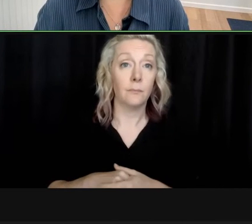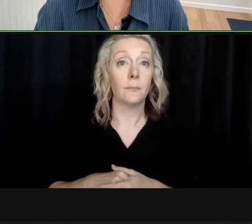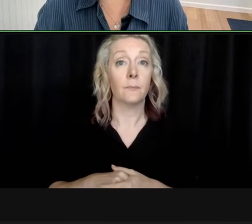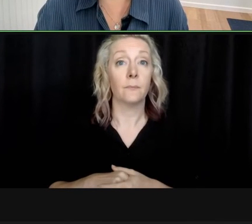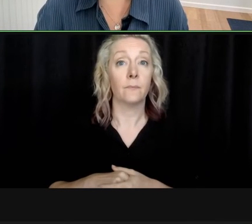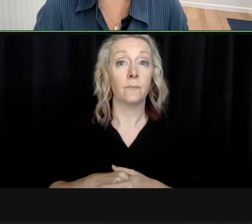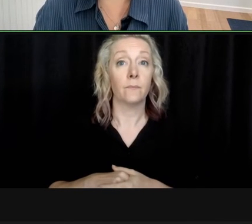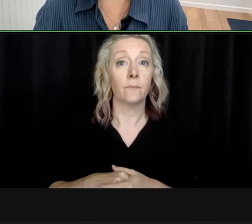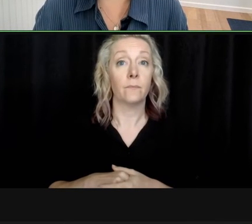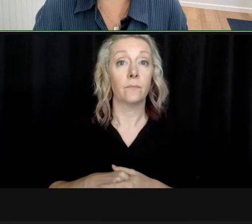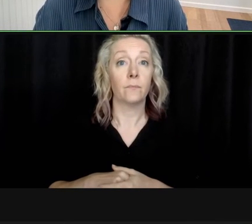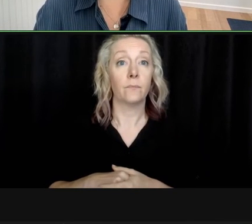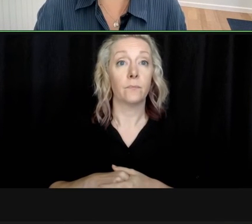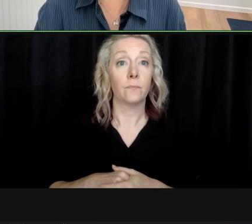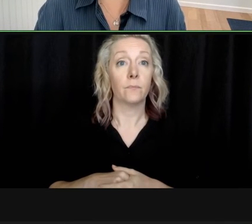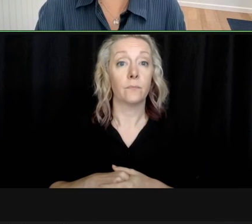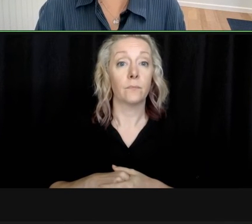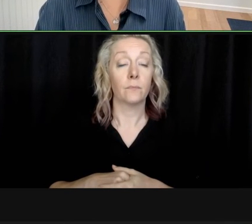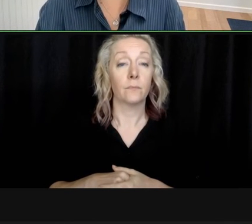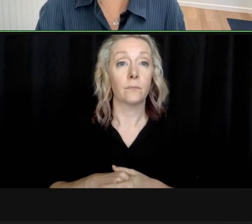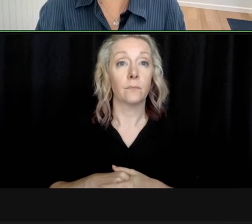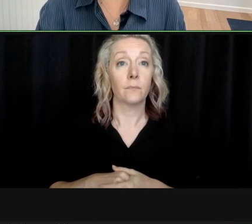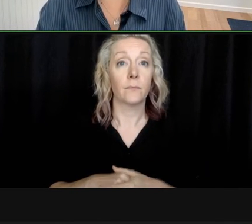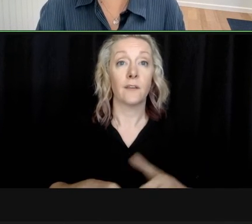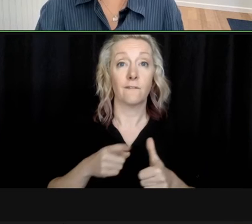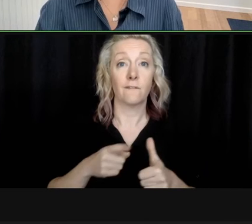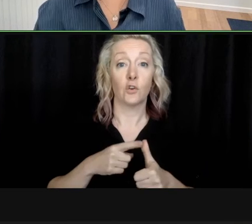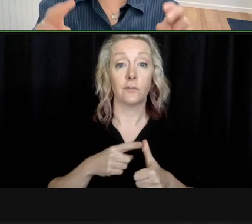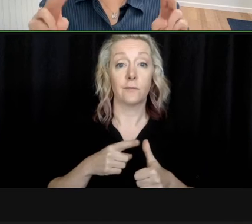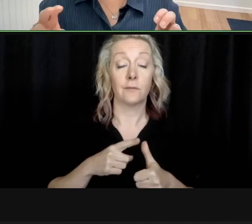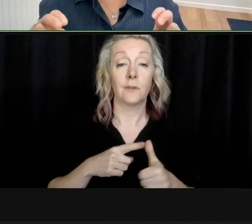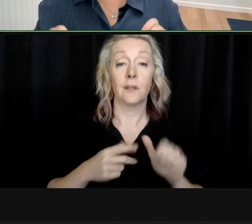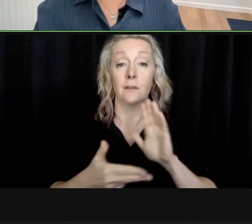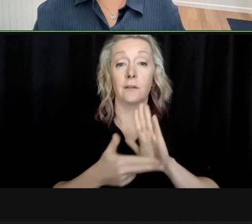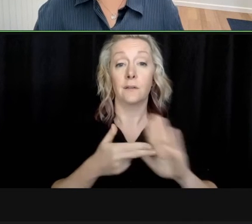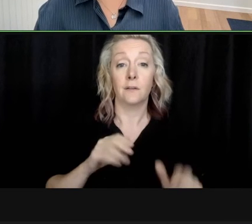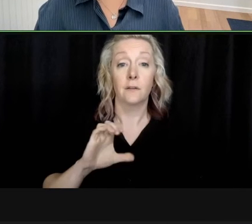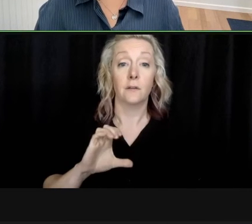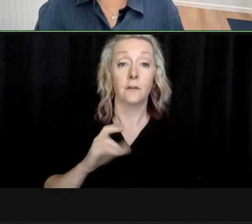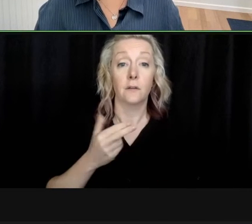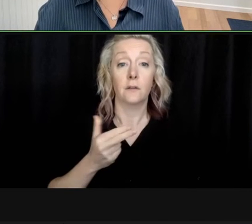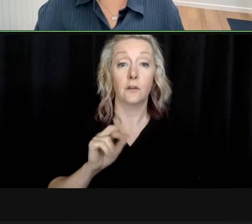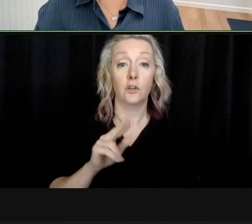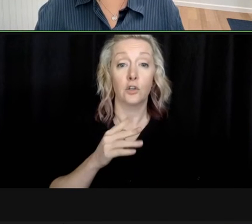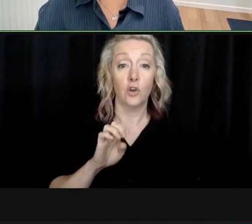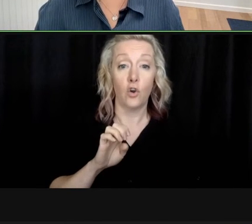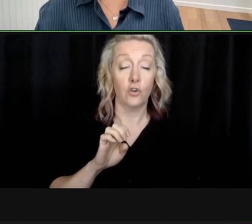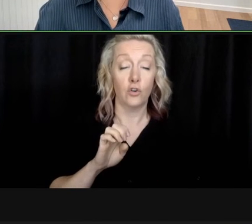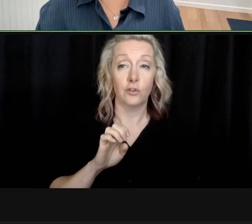And you're going to hear about one particular one in a while. Students with charge syndrome don't fit in with an